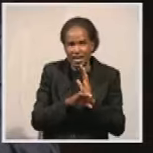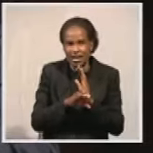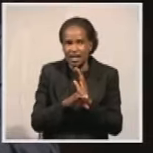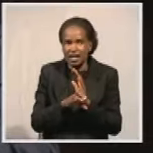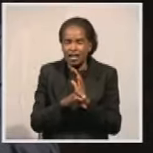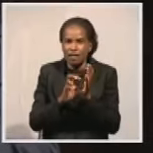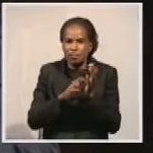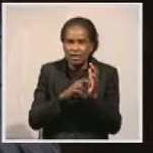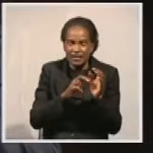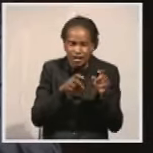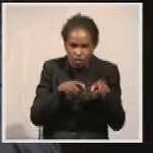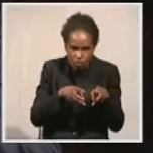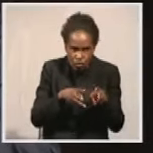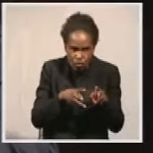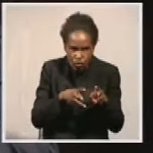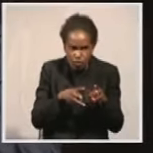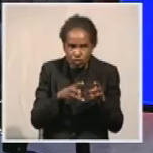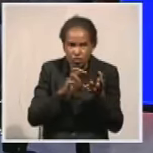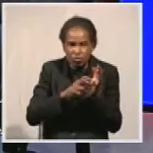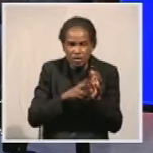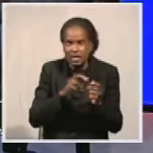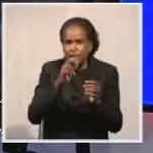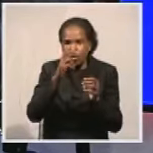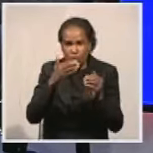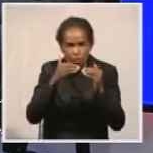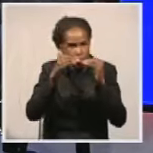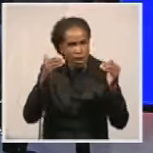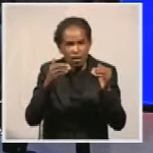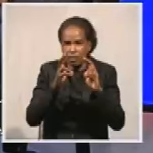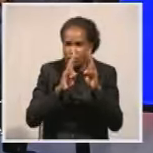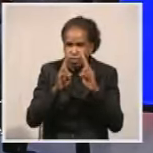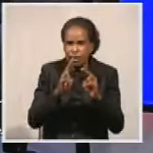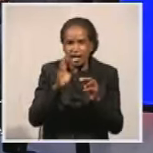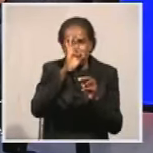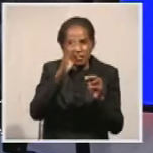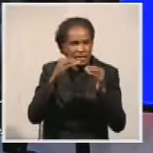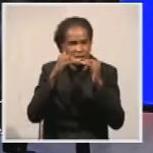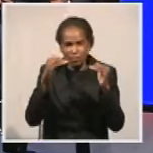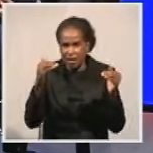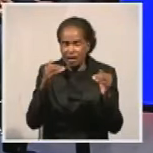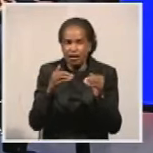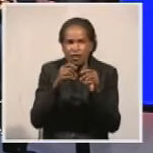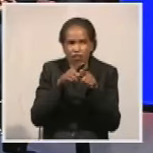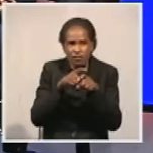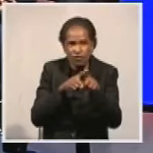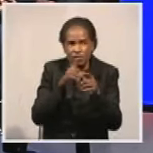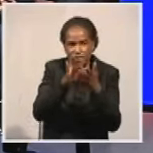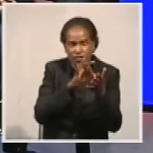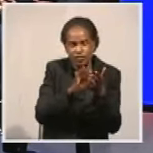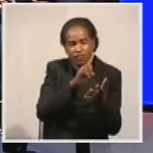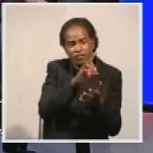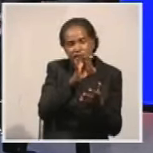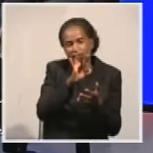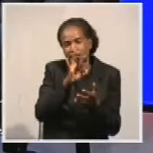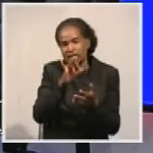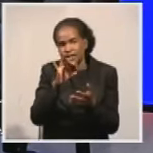the 21 as well. Exactly. So nobody was overpowering. In the 21, it was also proportional representative exactly. based on the election results of 1989.